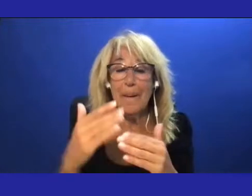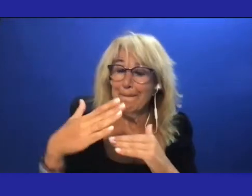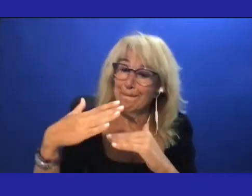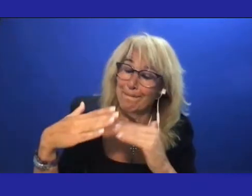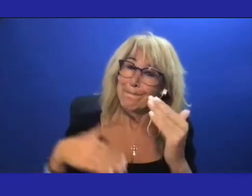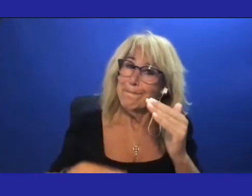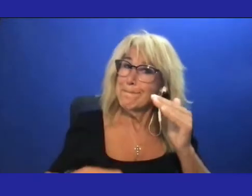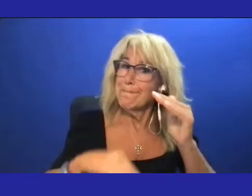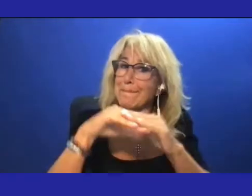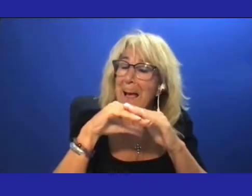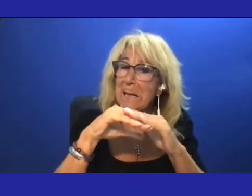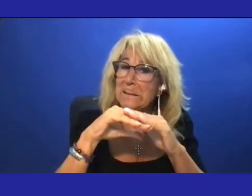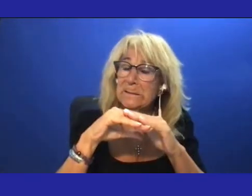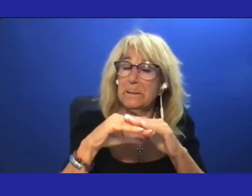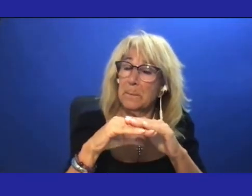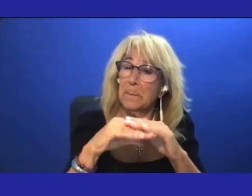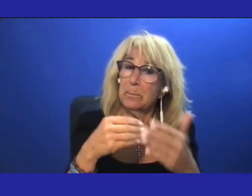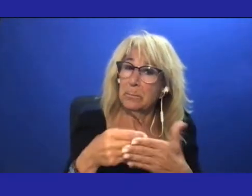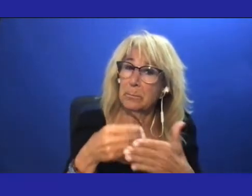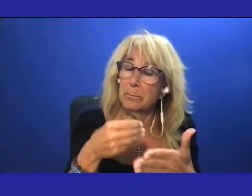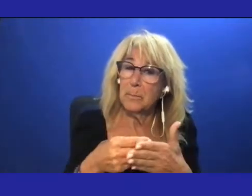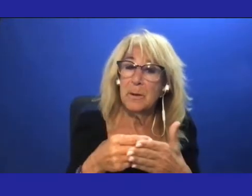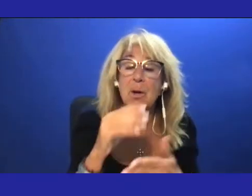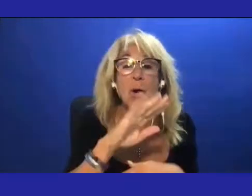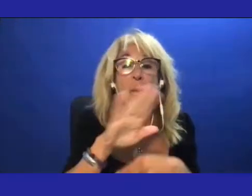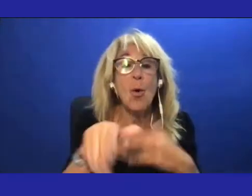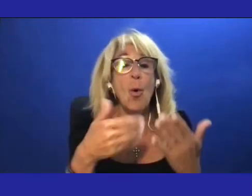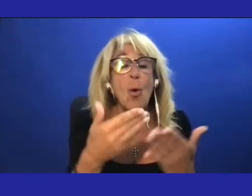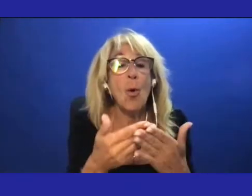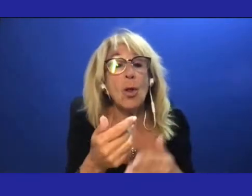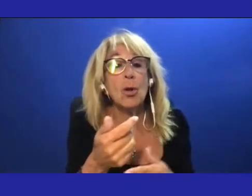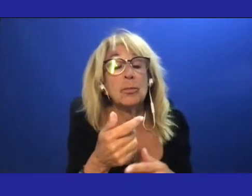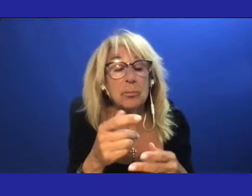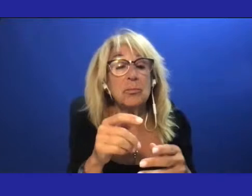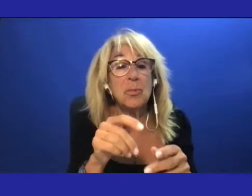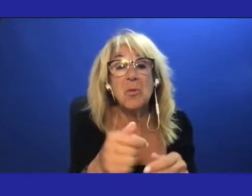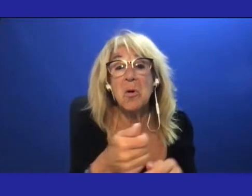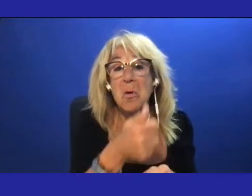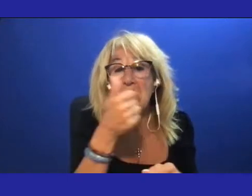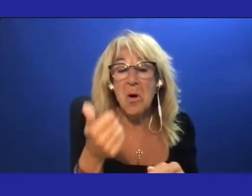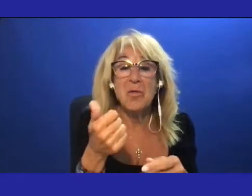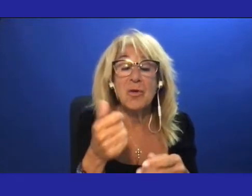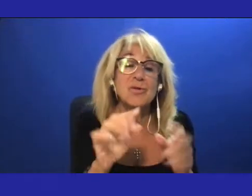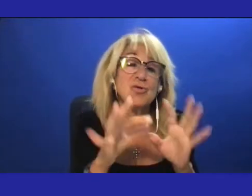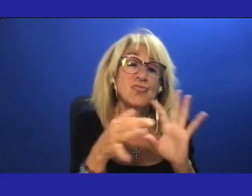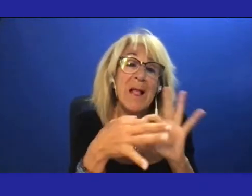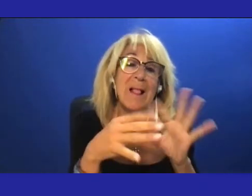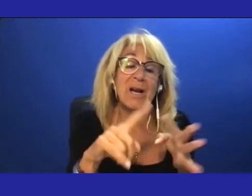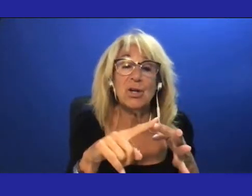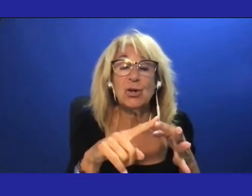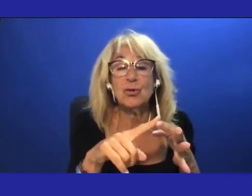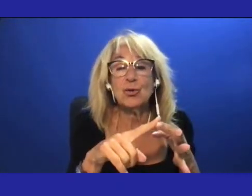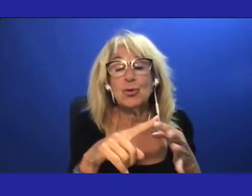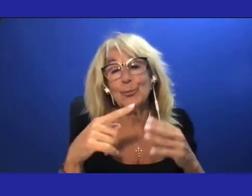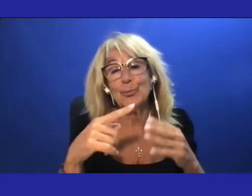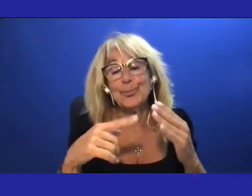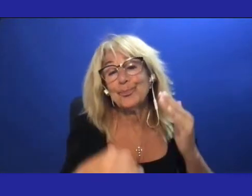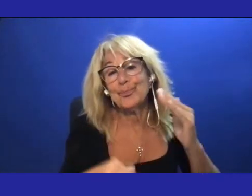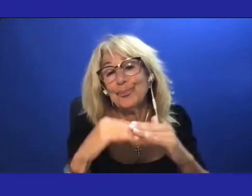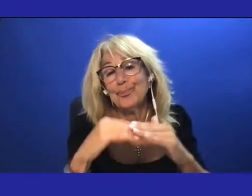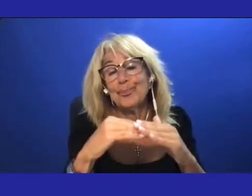of the other thresholds that we've set have to do with the content or the subject matter of the work in each of those